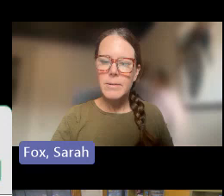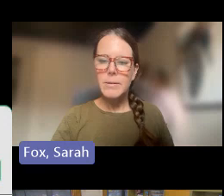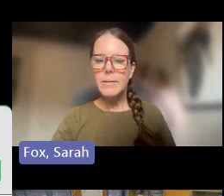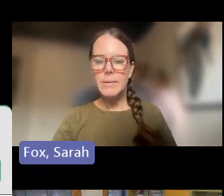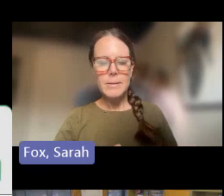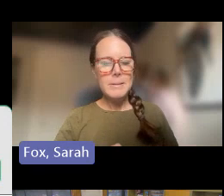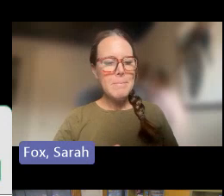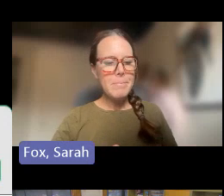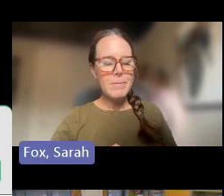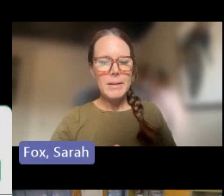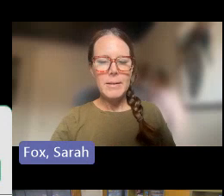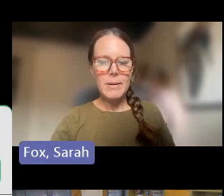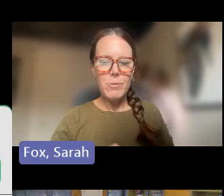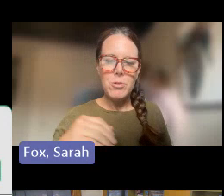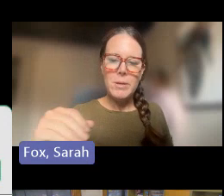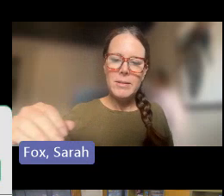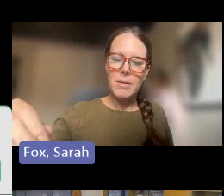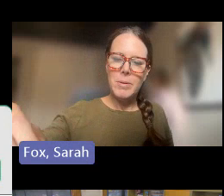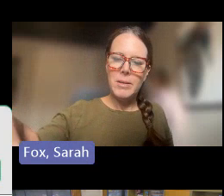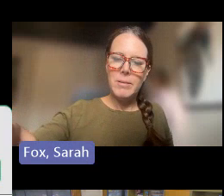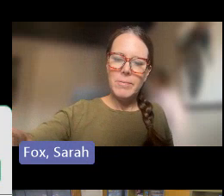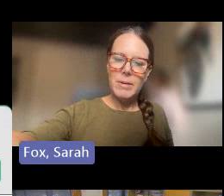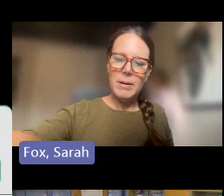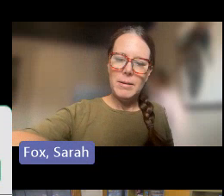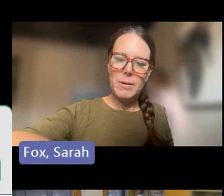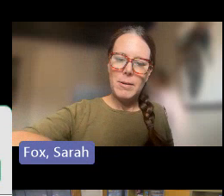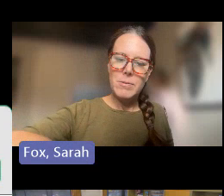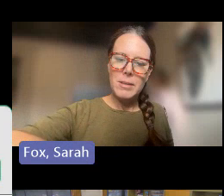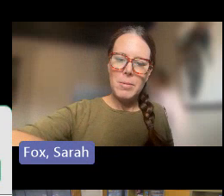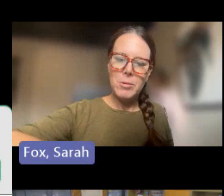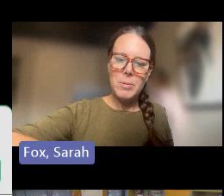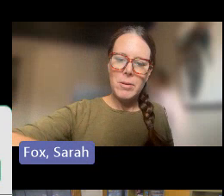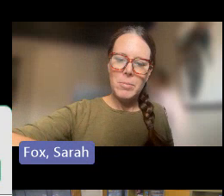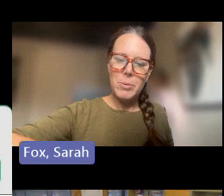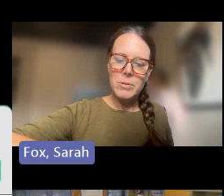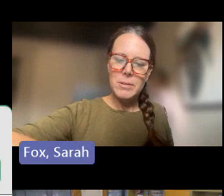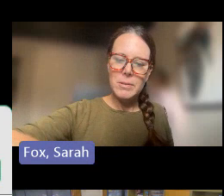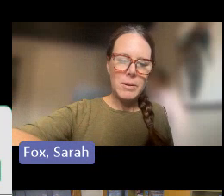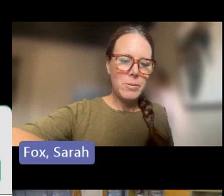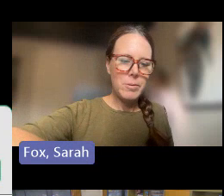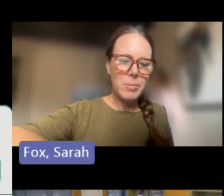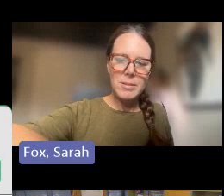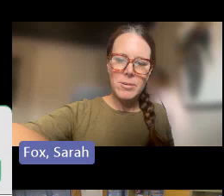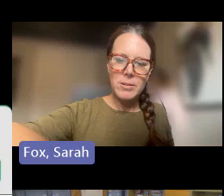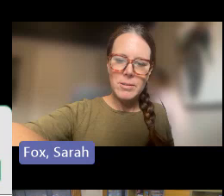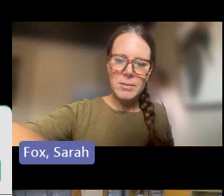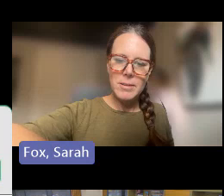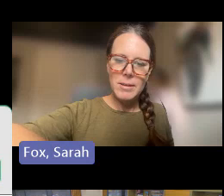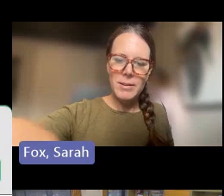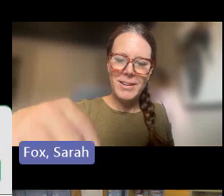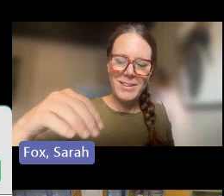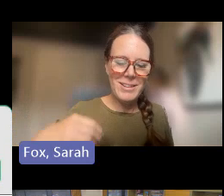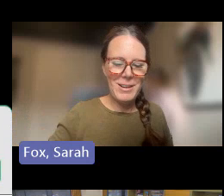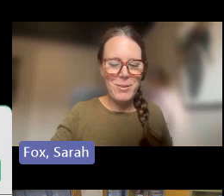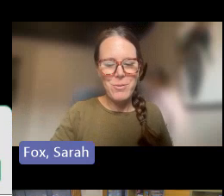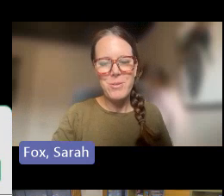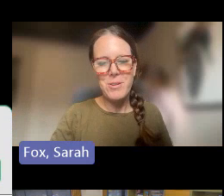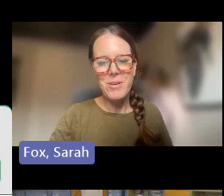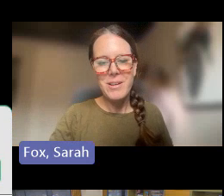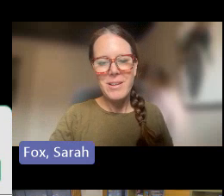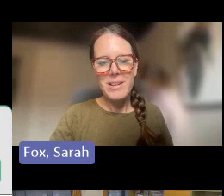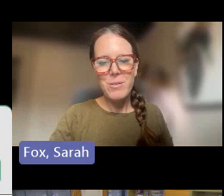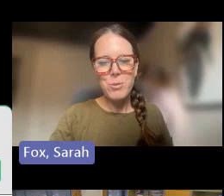yes. And future meetings, I'll be obviously able to be there in person, so it'd be easier to see how